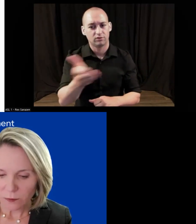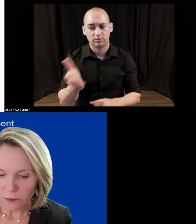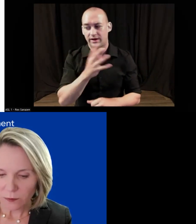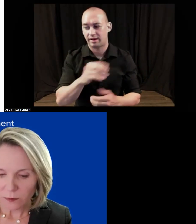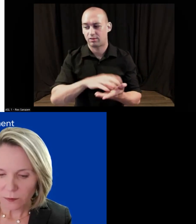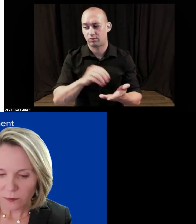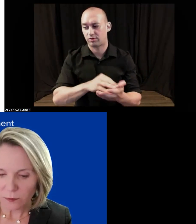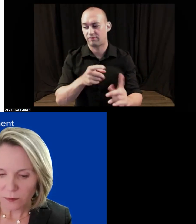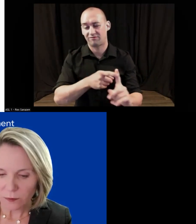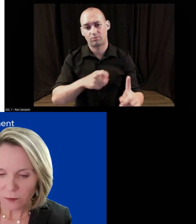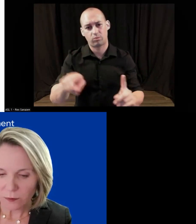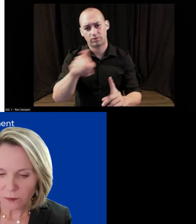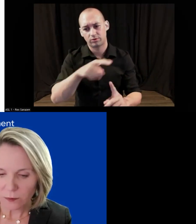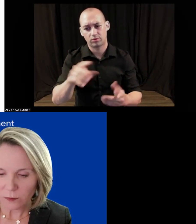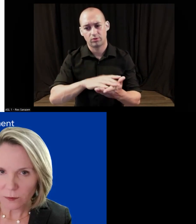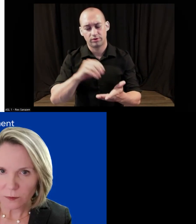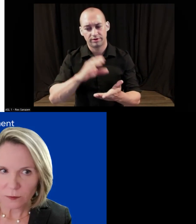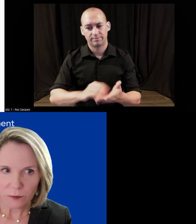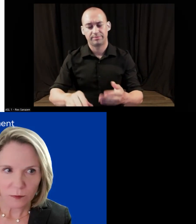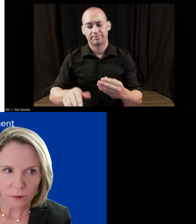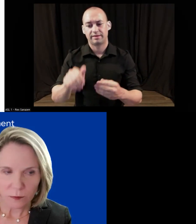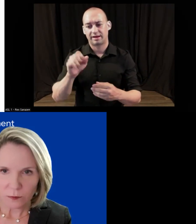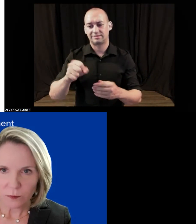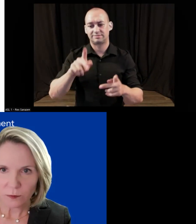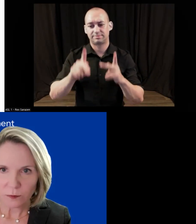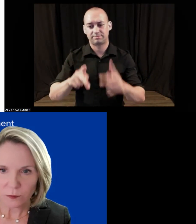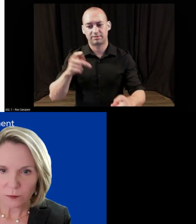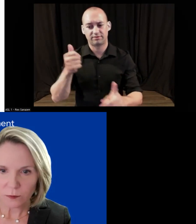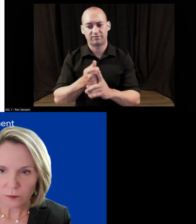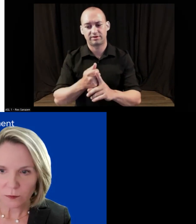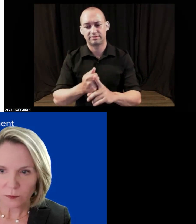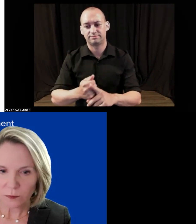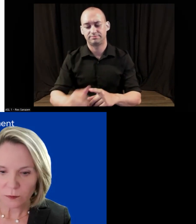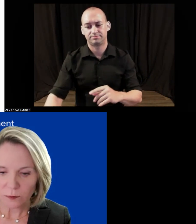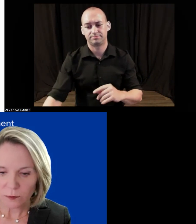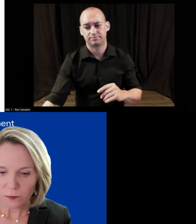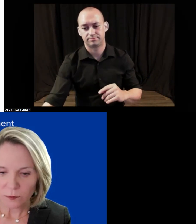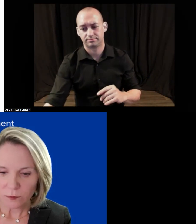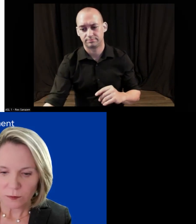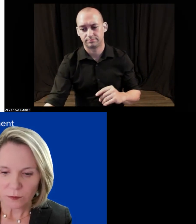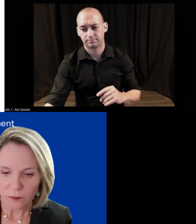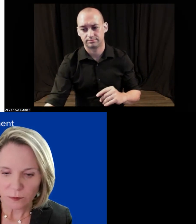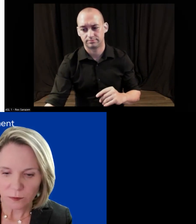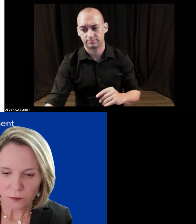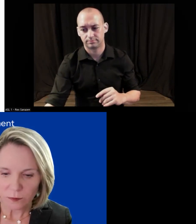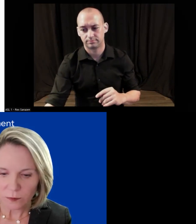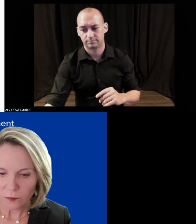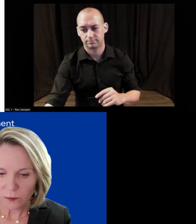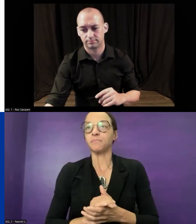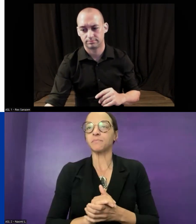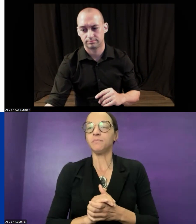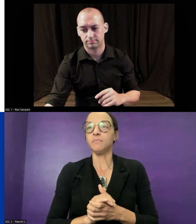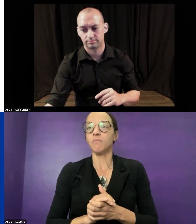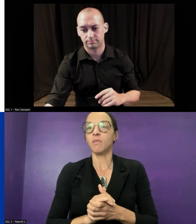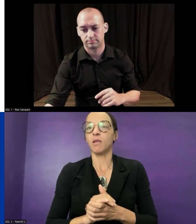learning as stakeholders broadly are also trying to solve the problems that Sarah so well laid out